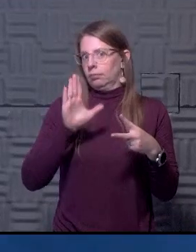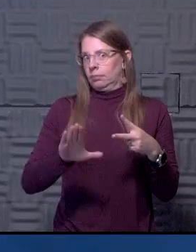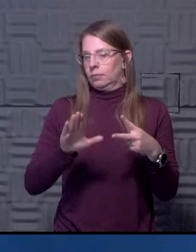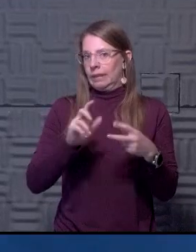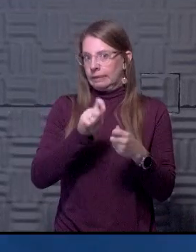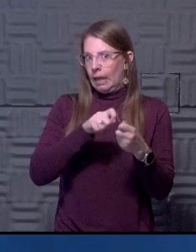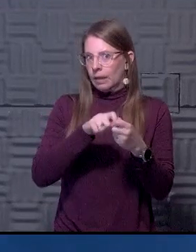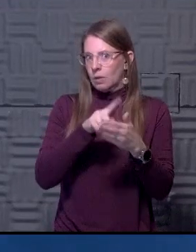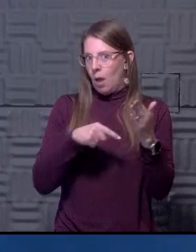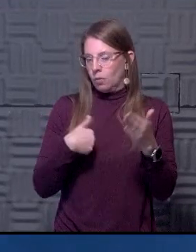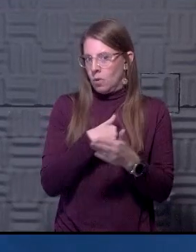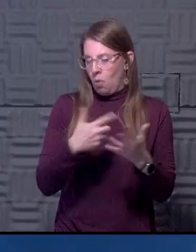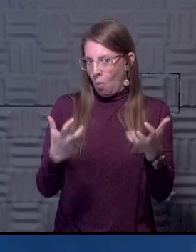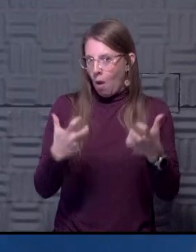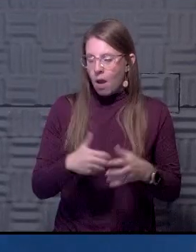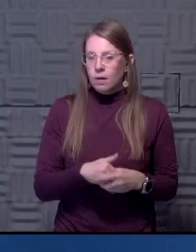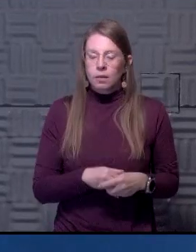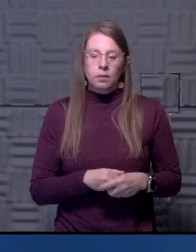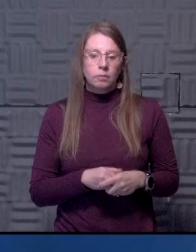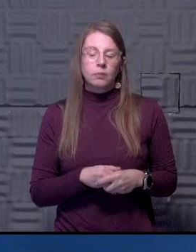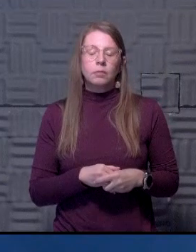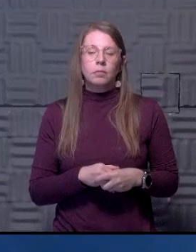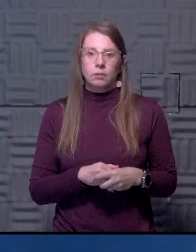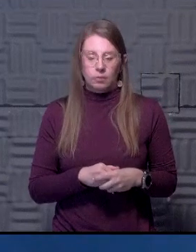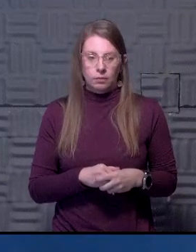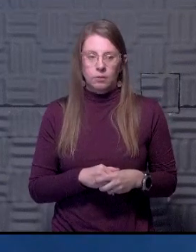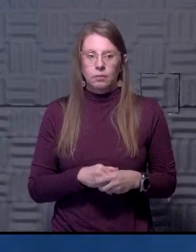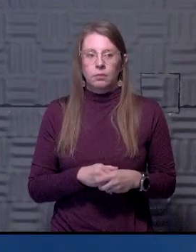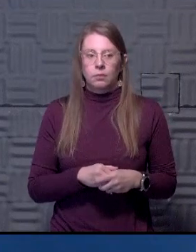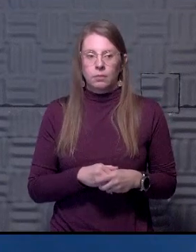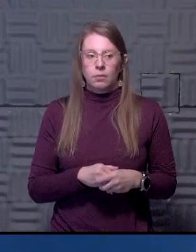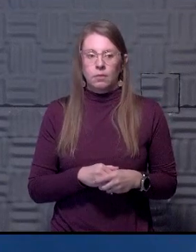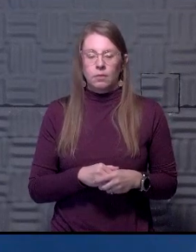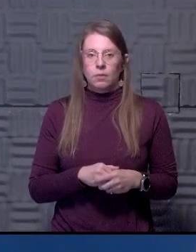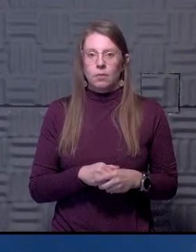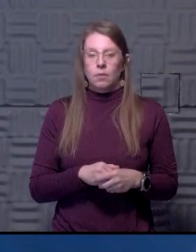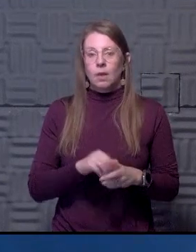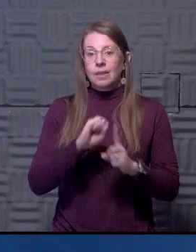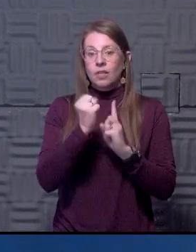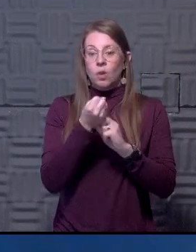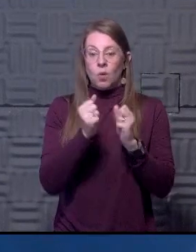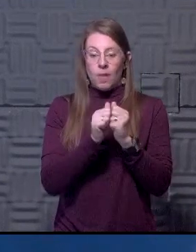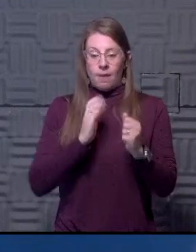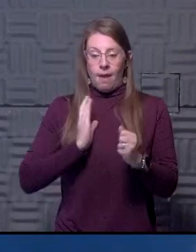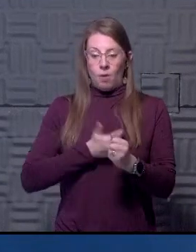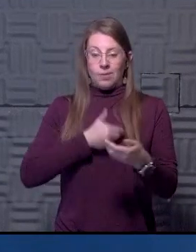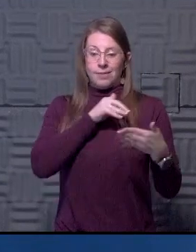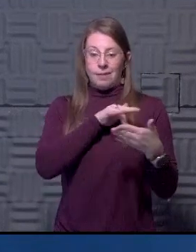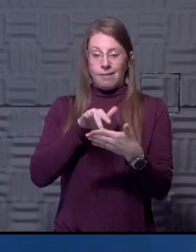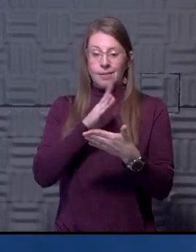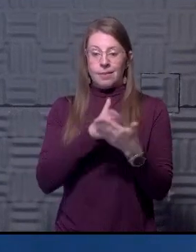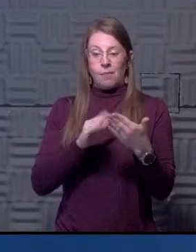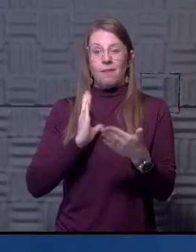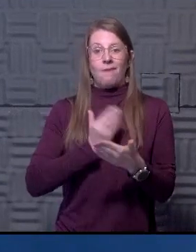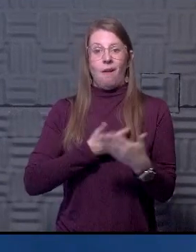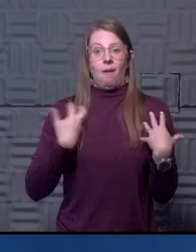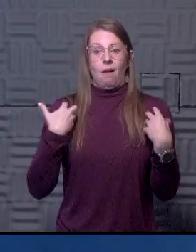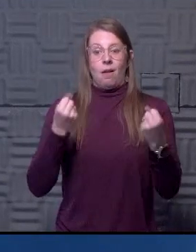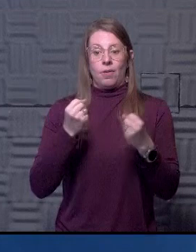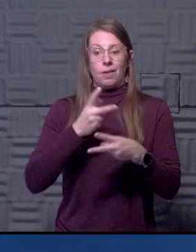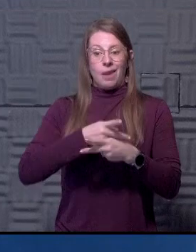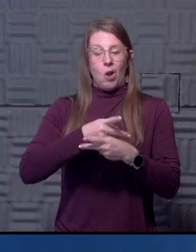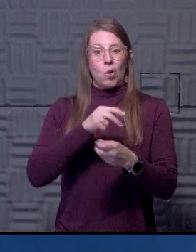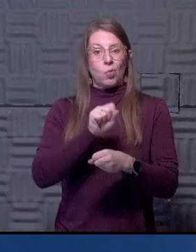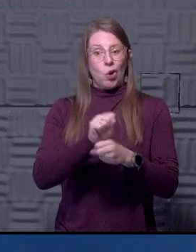wanted. It has created a situation with our study where, you know, some of our healthcare workers that we enrolled